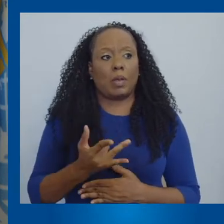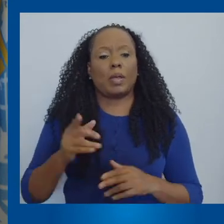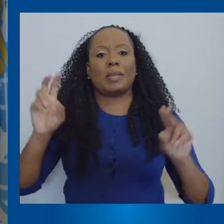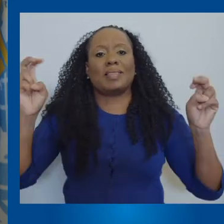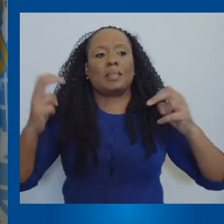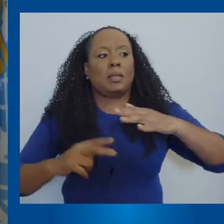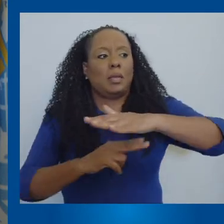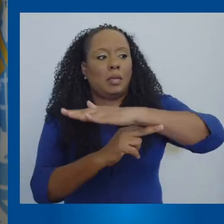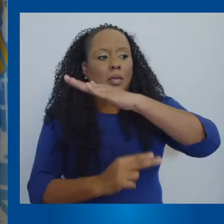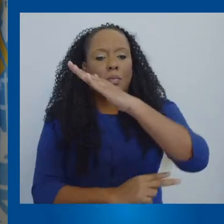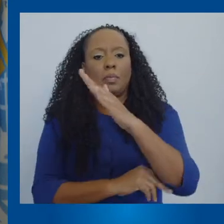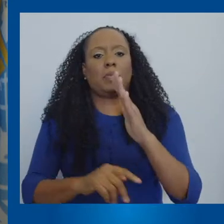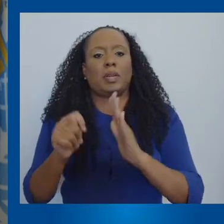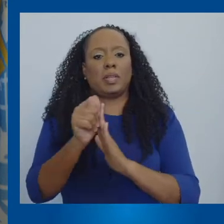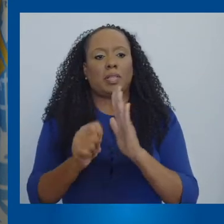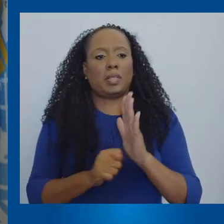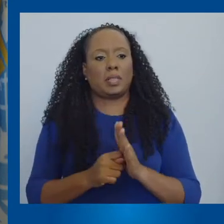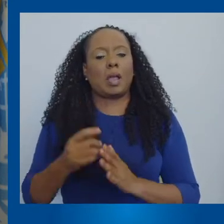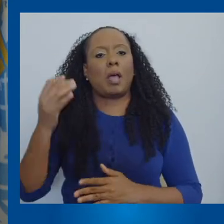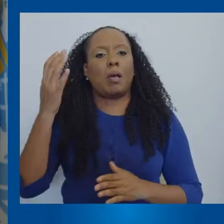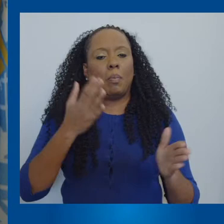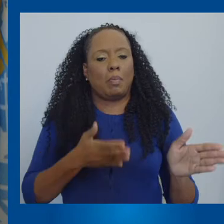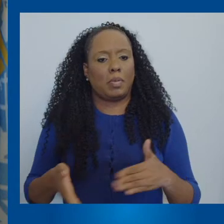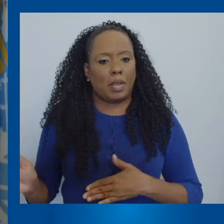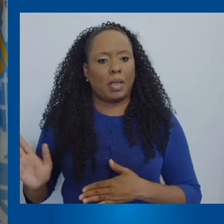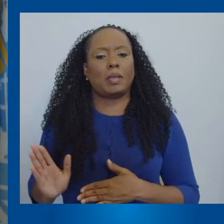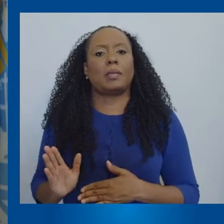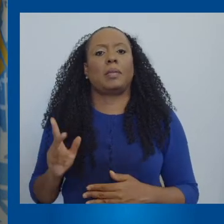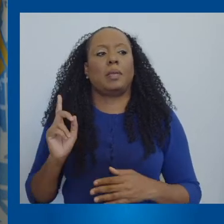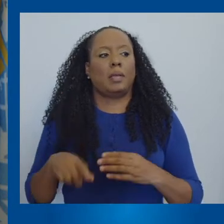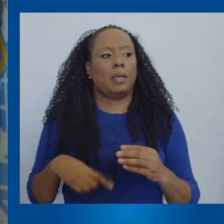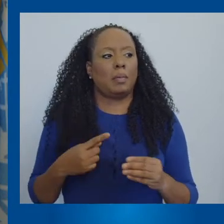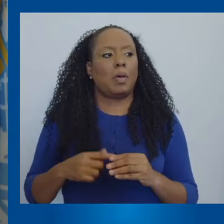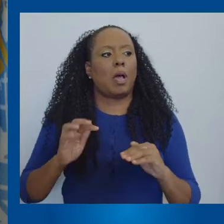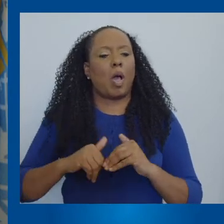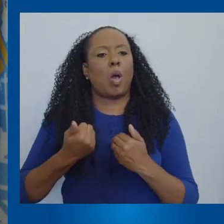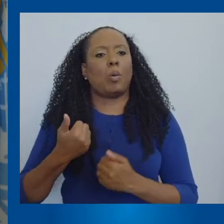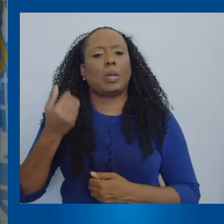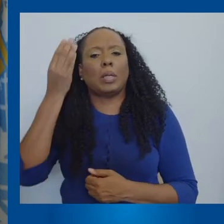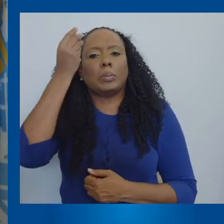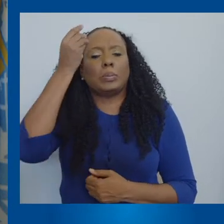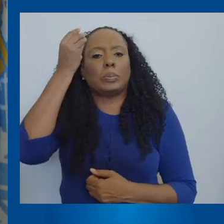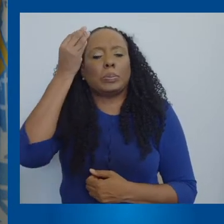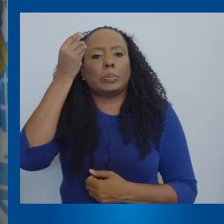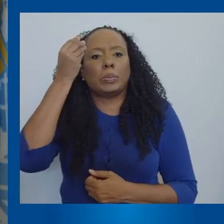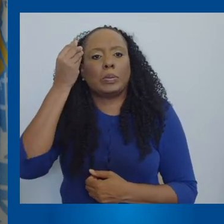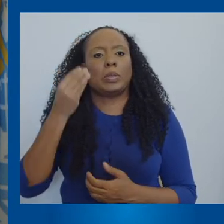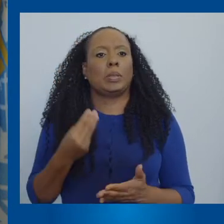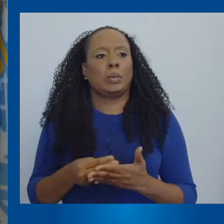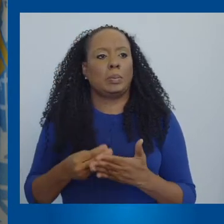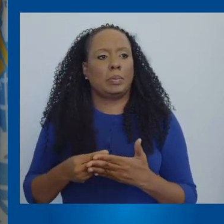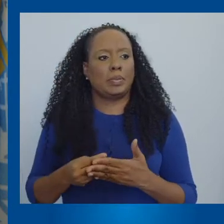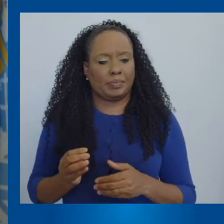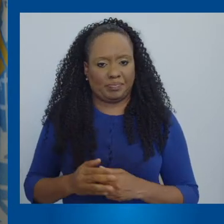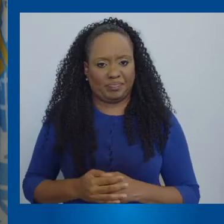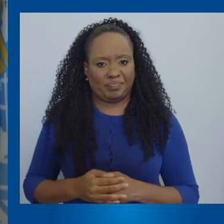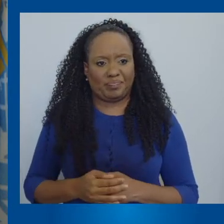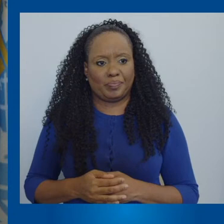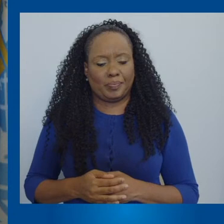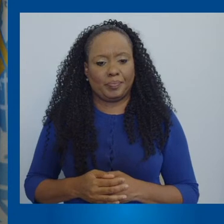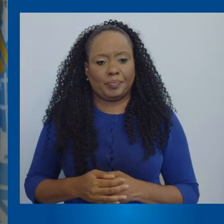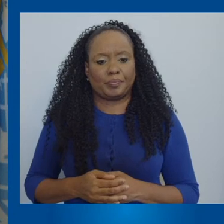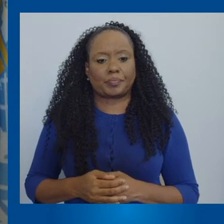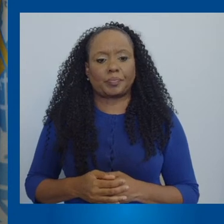to which the Prime Minister refers, speaks to the rethinking of the manner in which funding is put on the